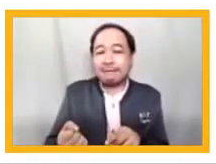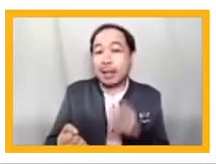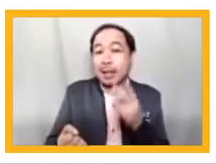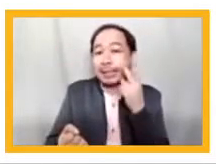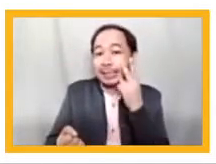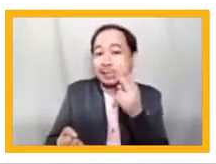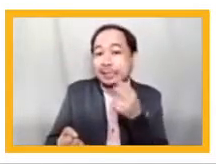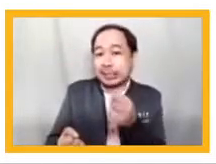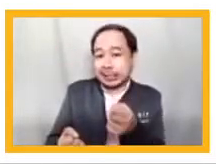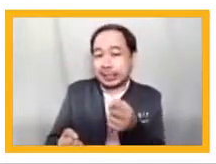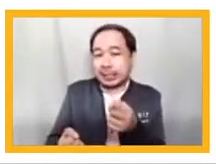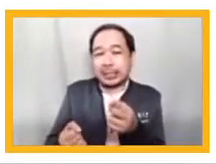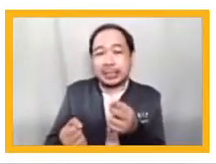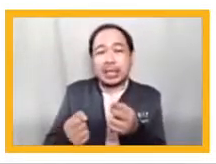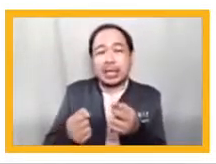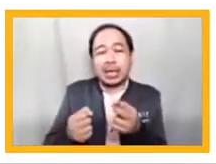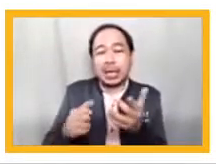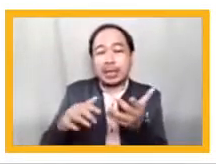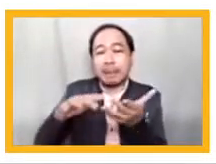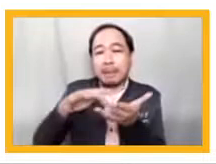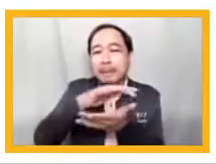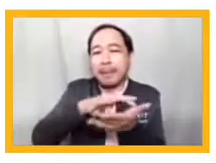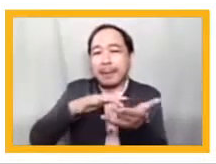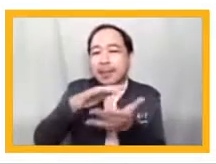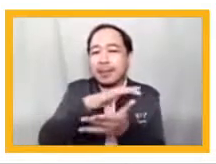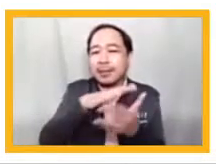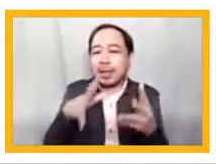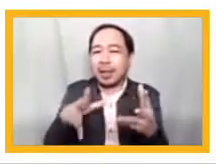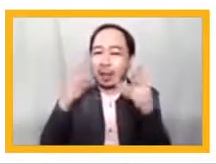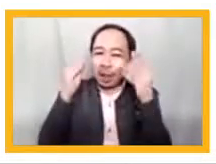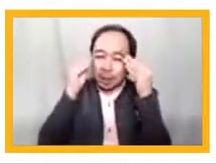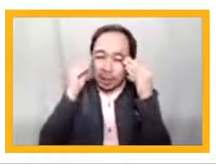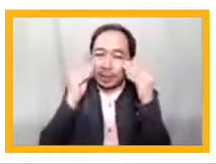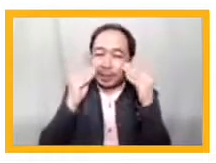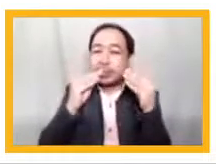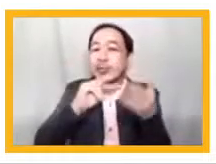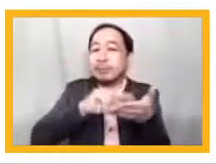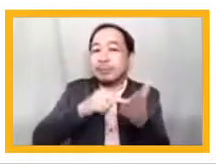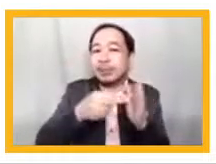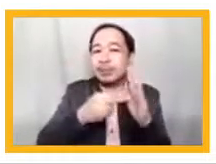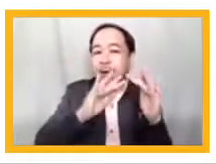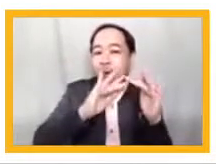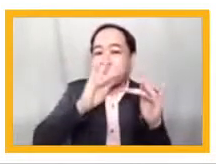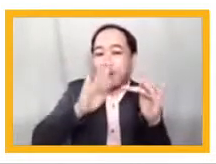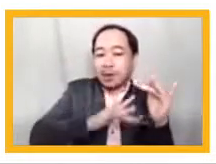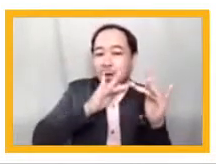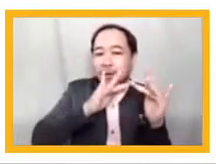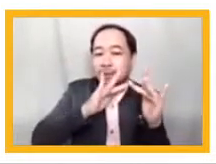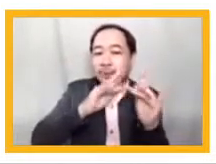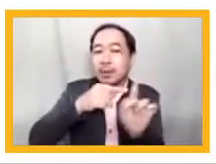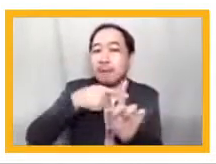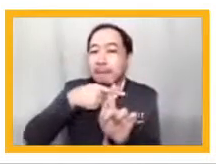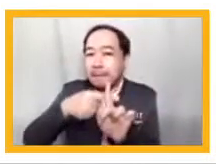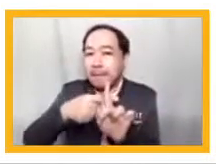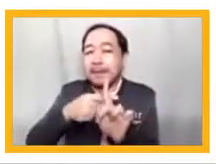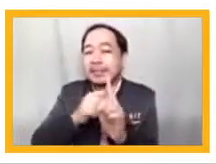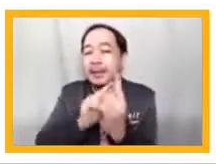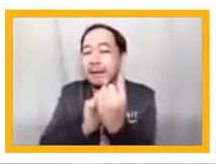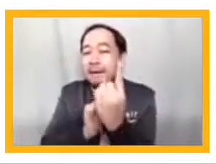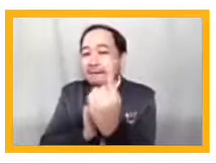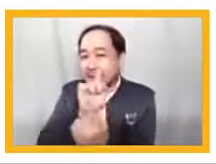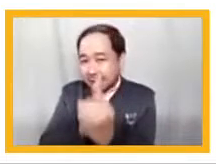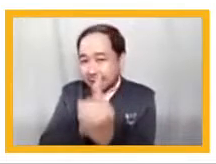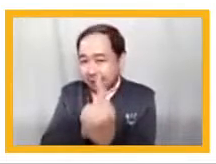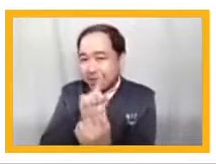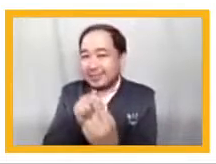that the blended learning mode, that is the online and also the face-to-face becoming together, either in the blended or